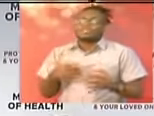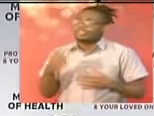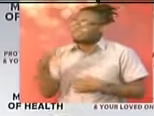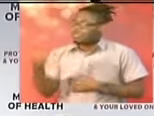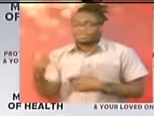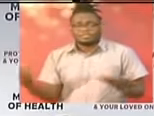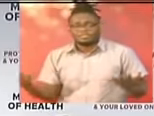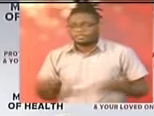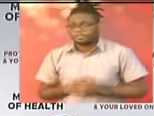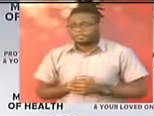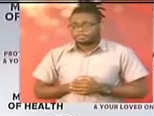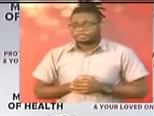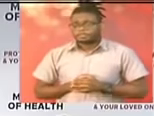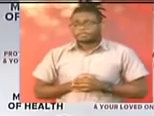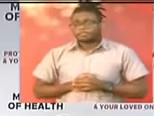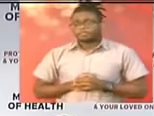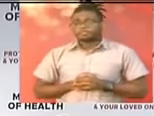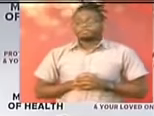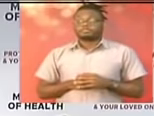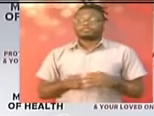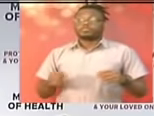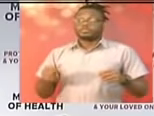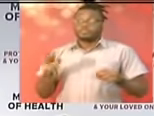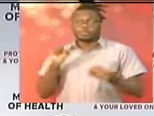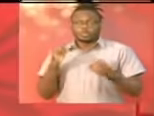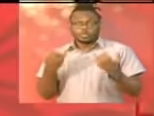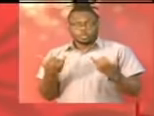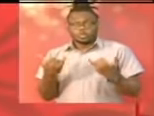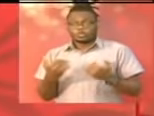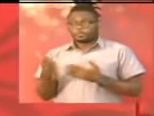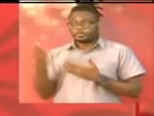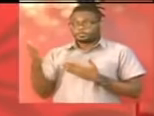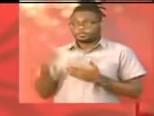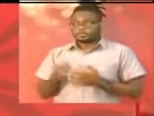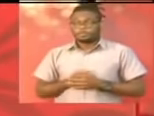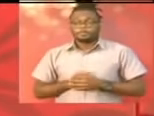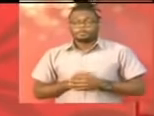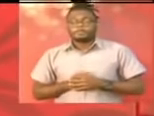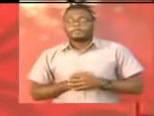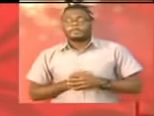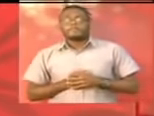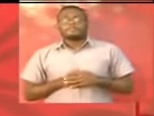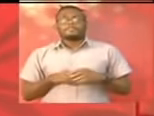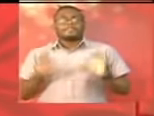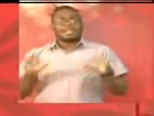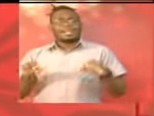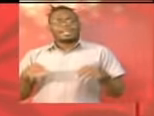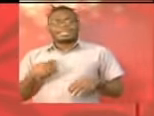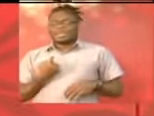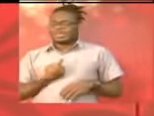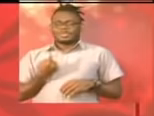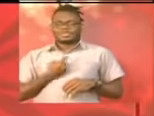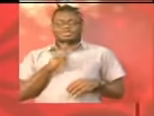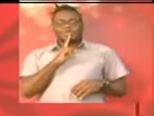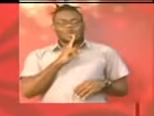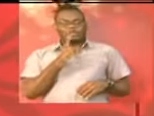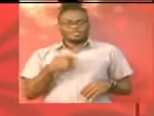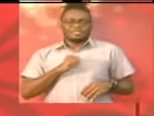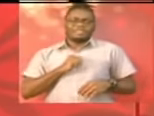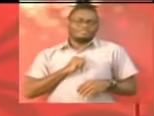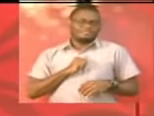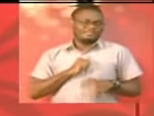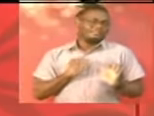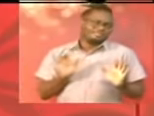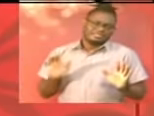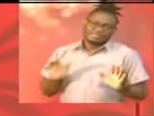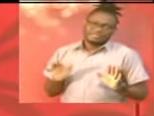question. Thanks very much, Prior, for the question. I could only speak to my personal experience. And